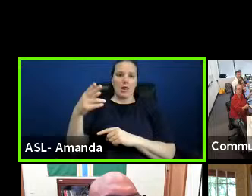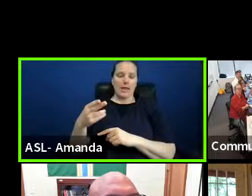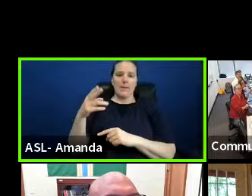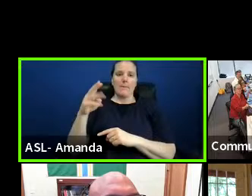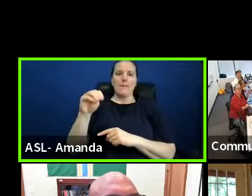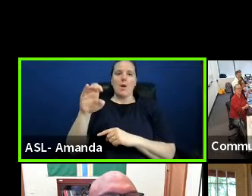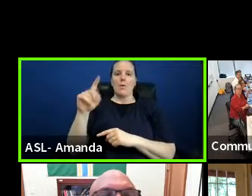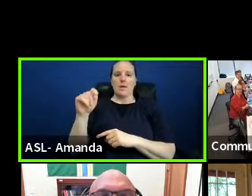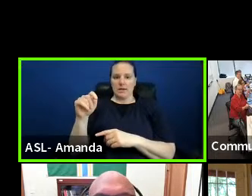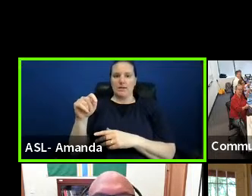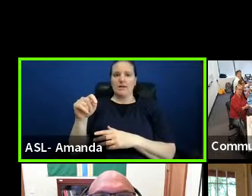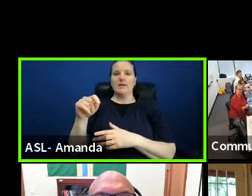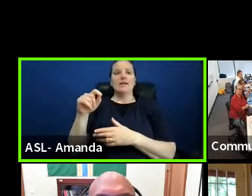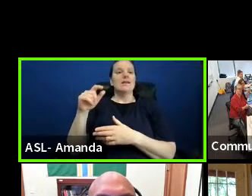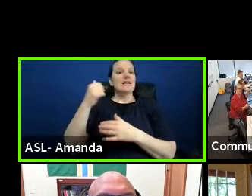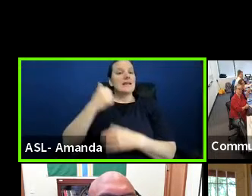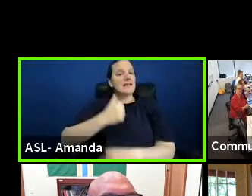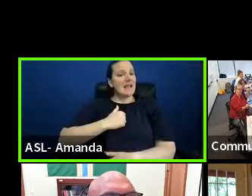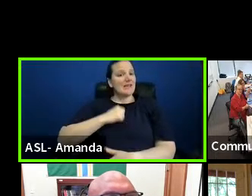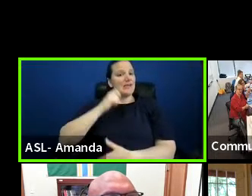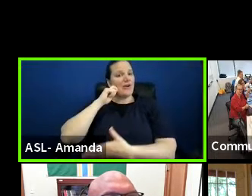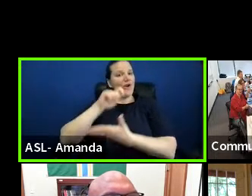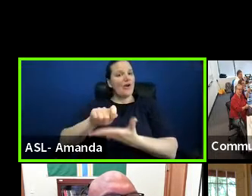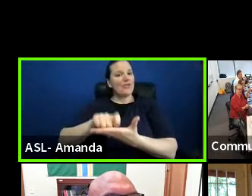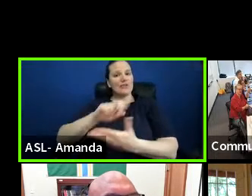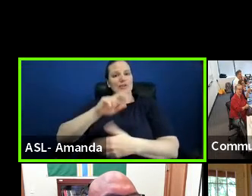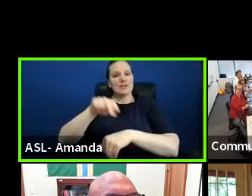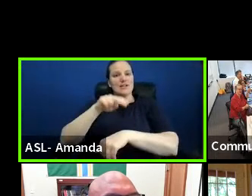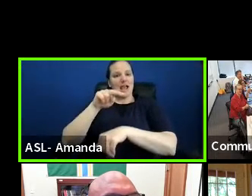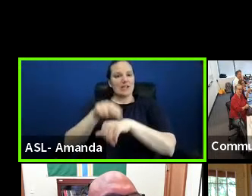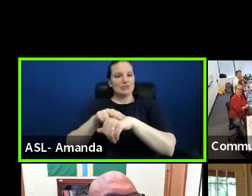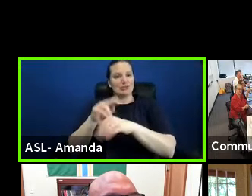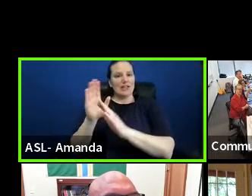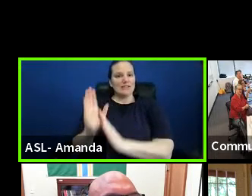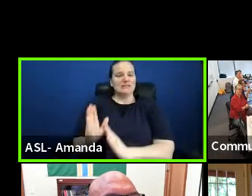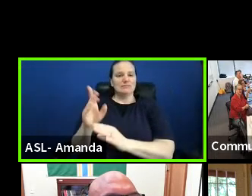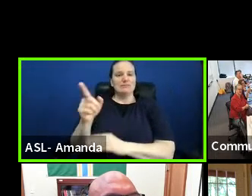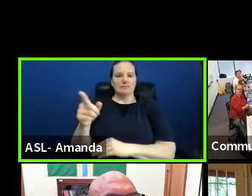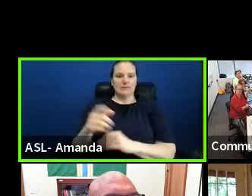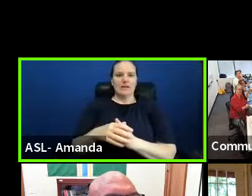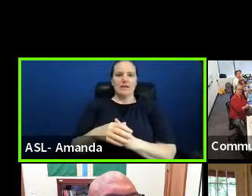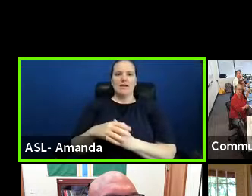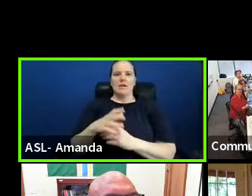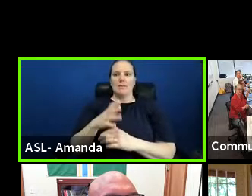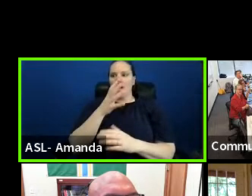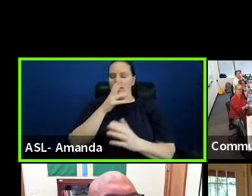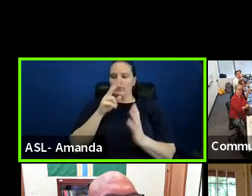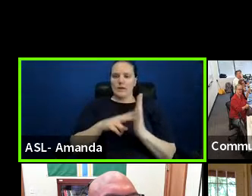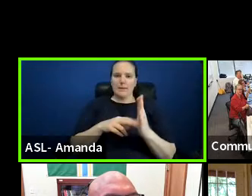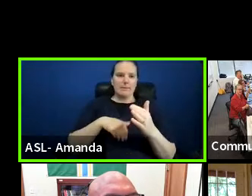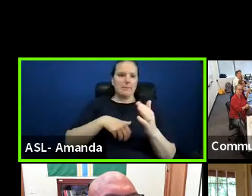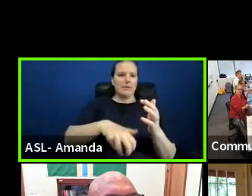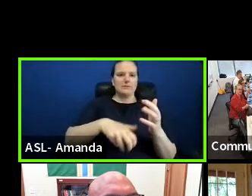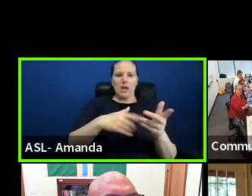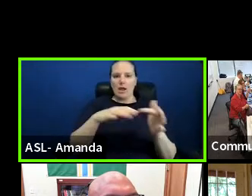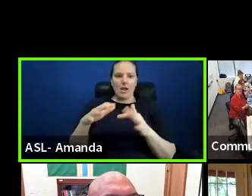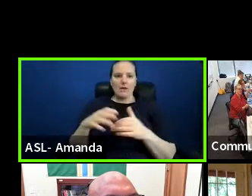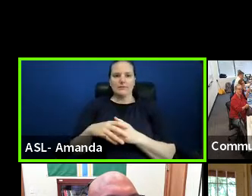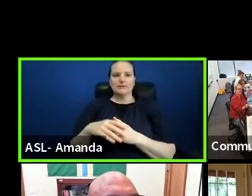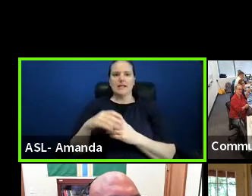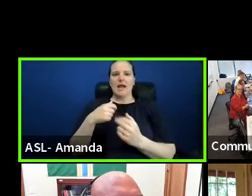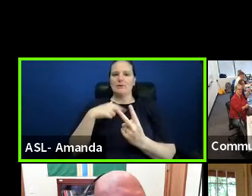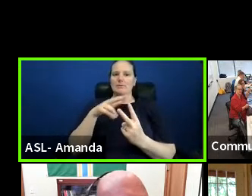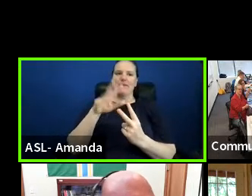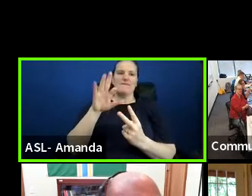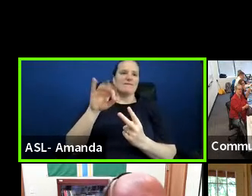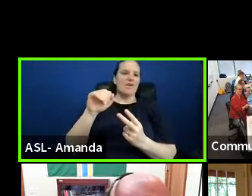and naturalist. My parents were reading his book, multiple of his books while my mom was pregnant, and they didn't know my gender. So I was going to be Farley either